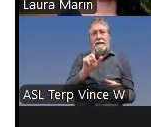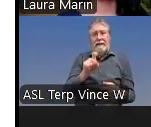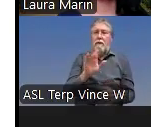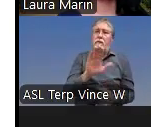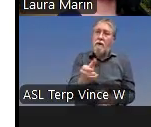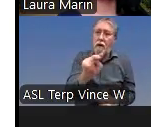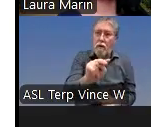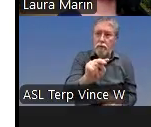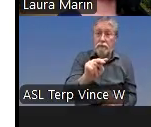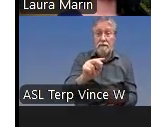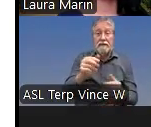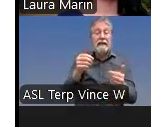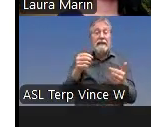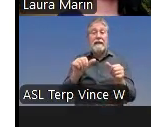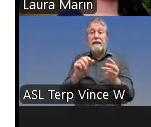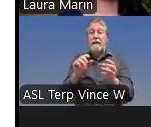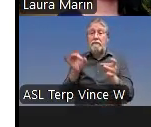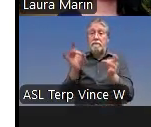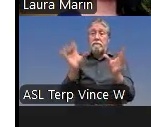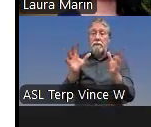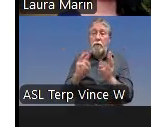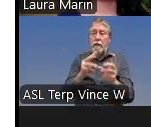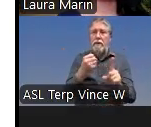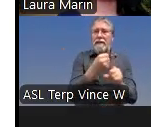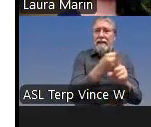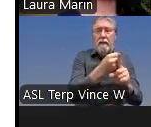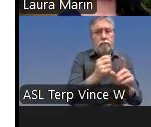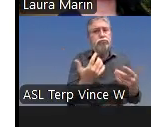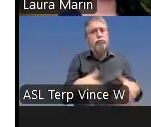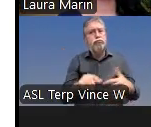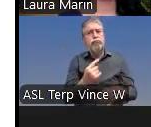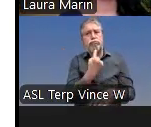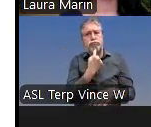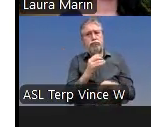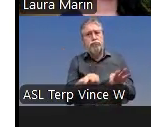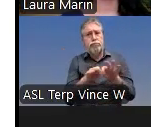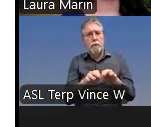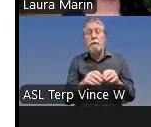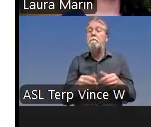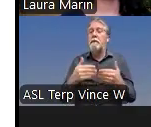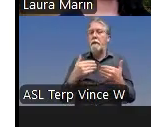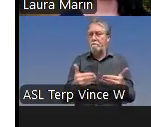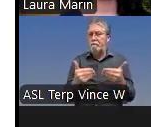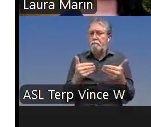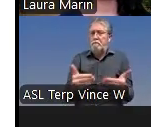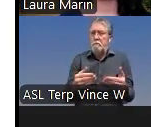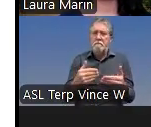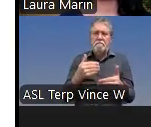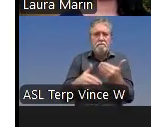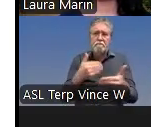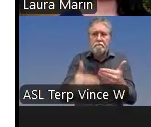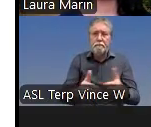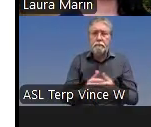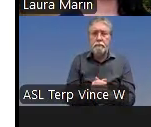has. Okay, I'm going to walk through these quickly and just talk about,